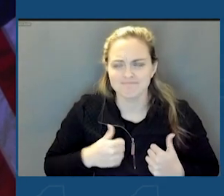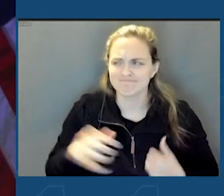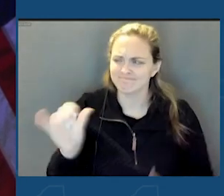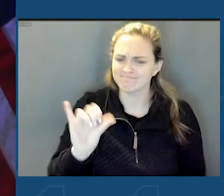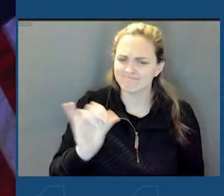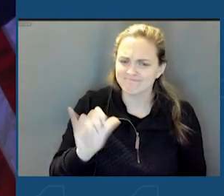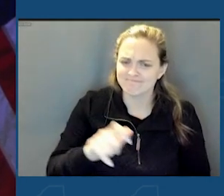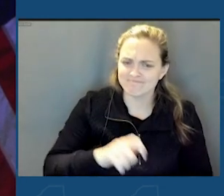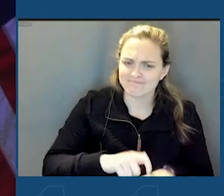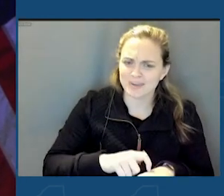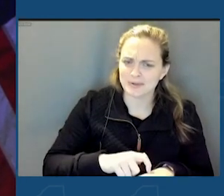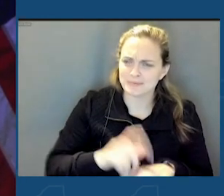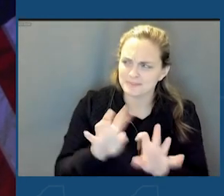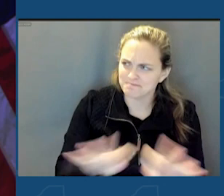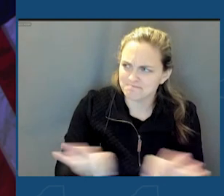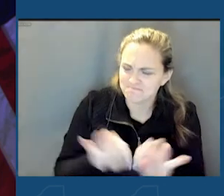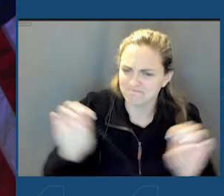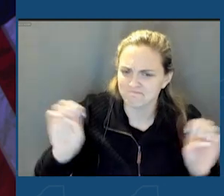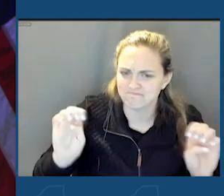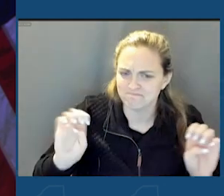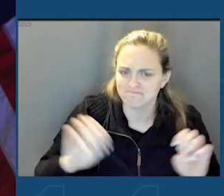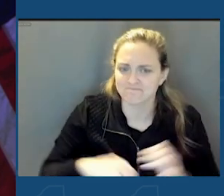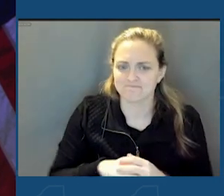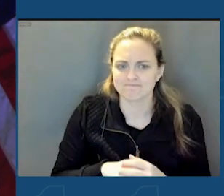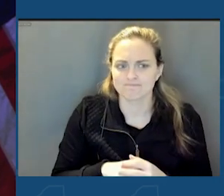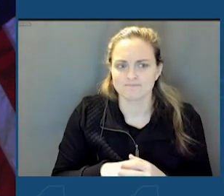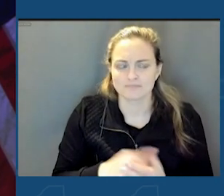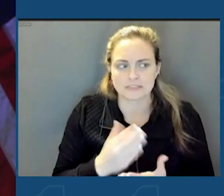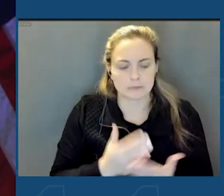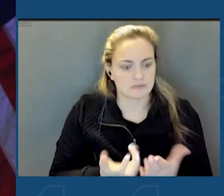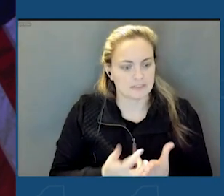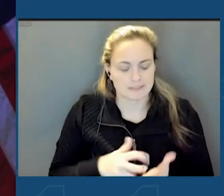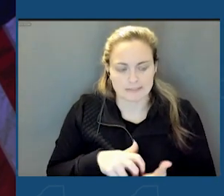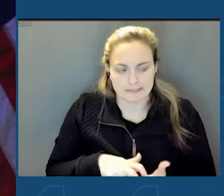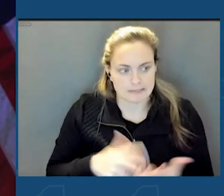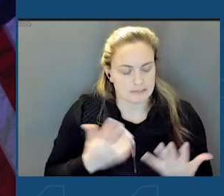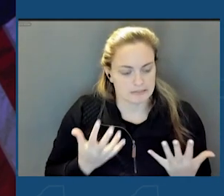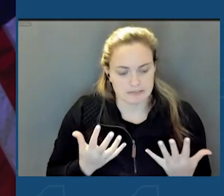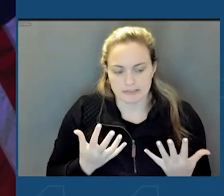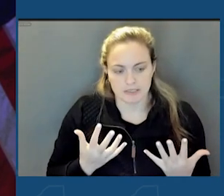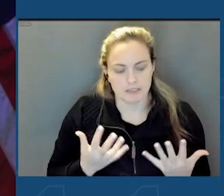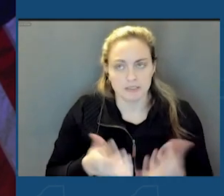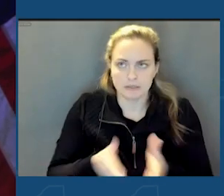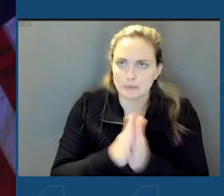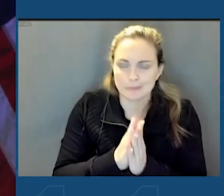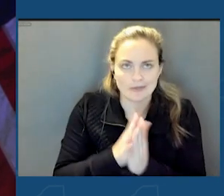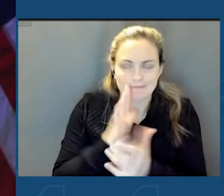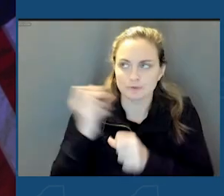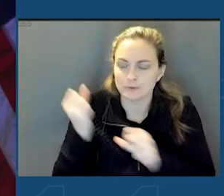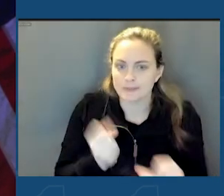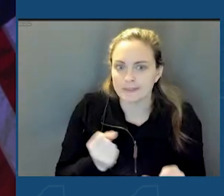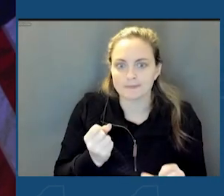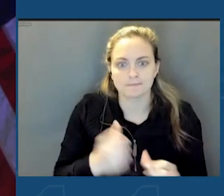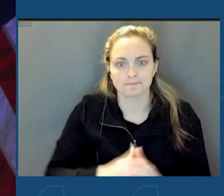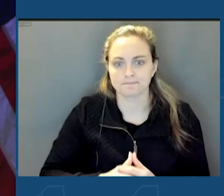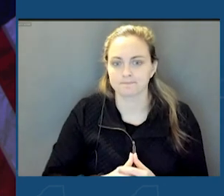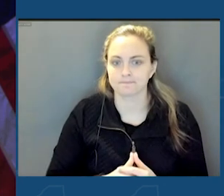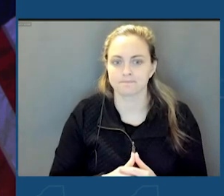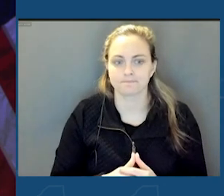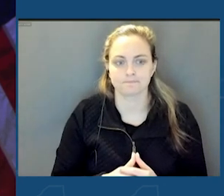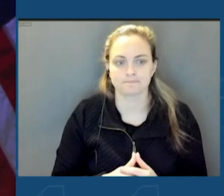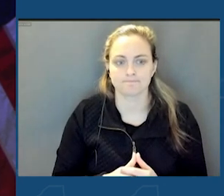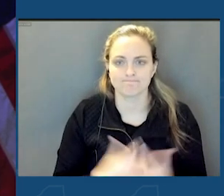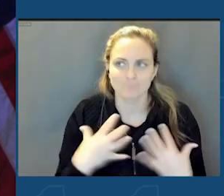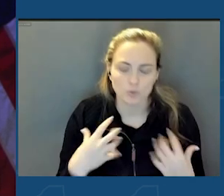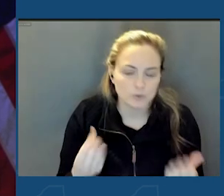of crisis, when some of us get down on our knees and pray to God for strength and